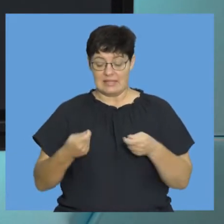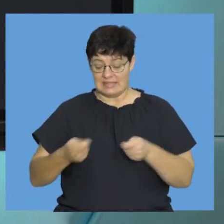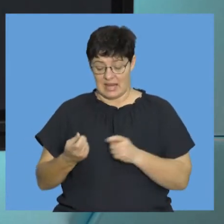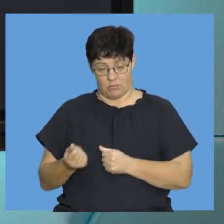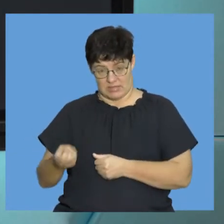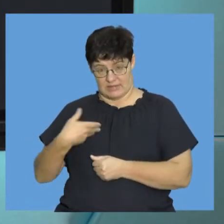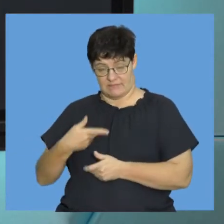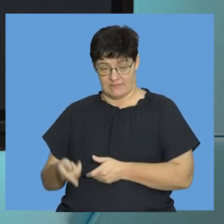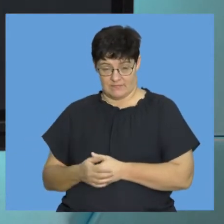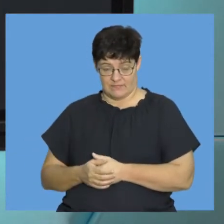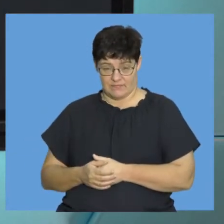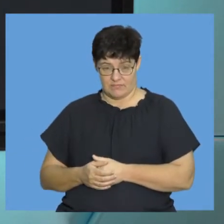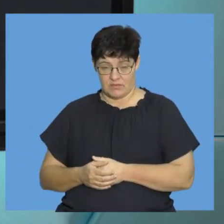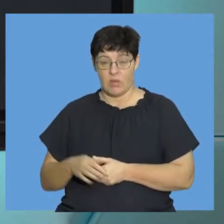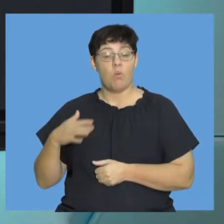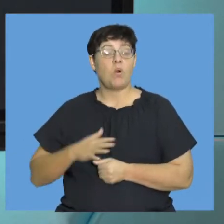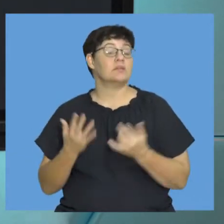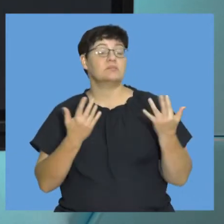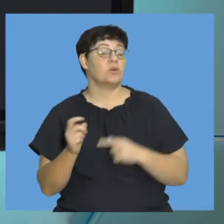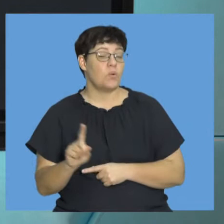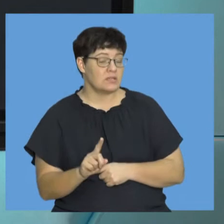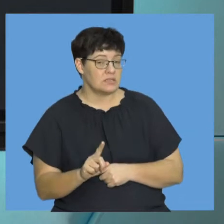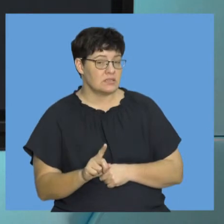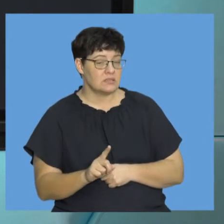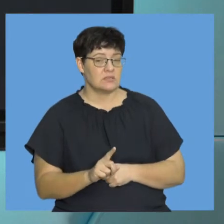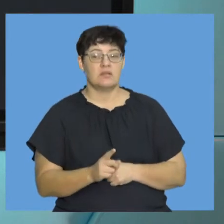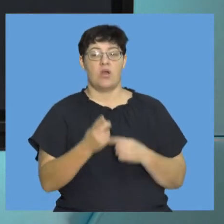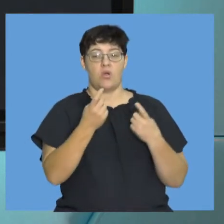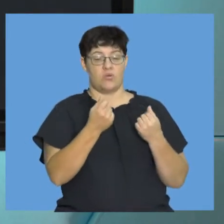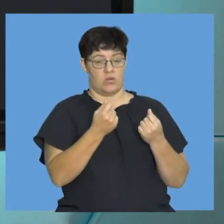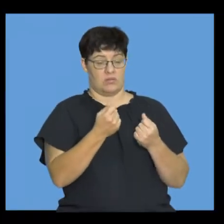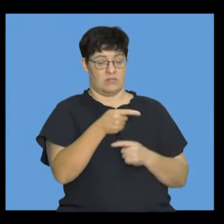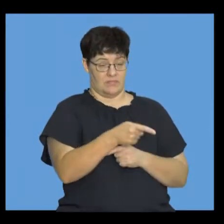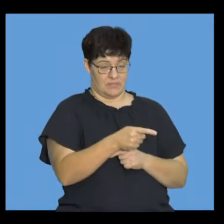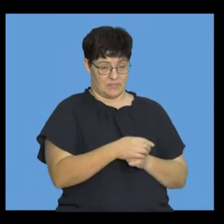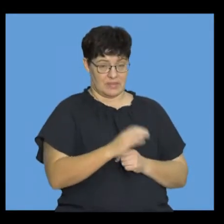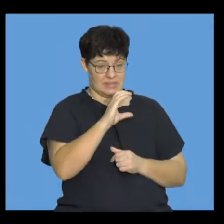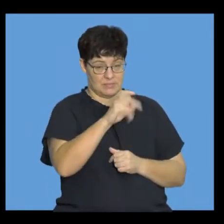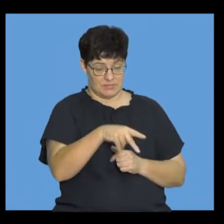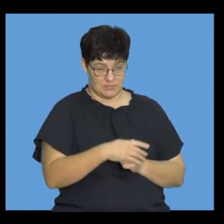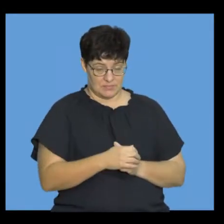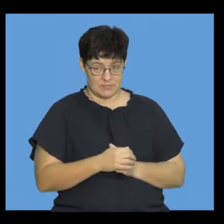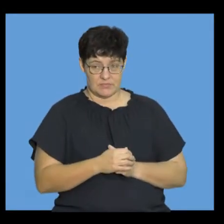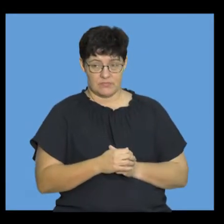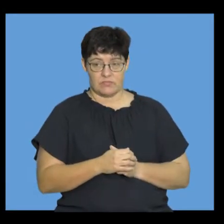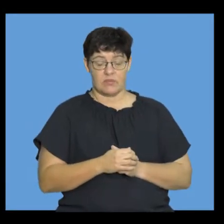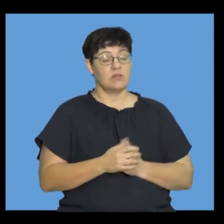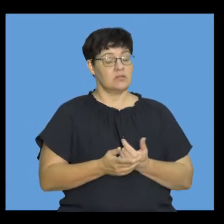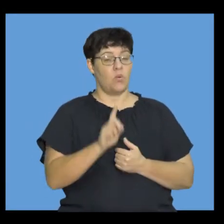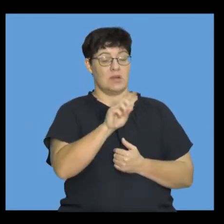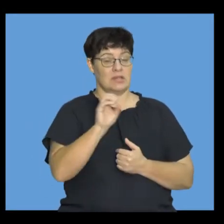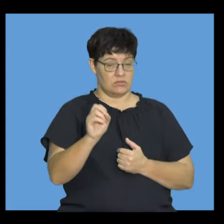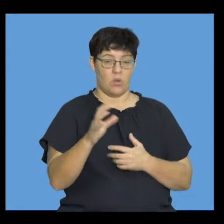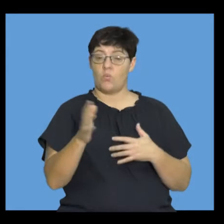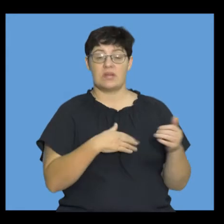price. What do you want to calculate? The cost price. Look at your formula. The cost is 100. So whatever